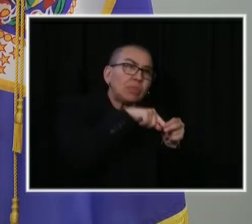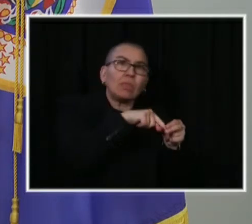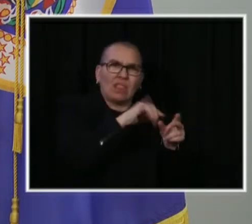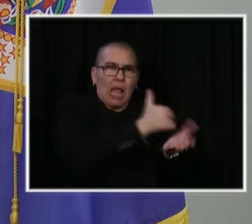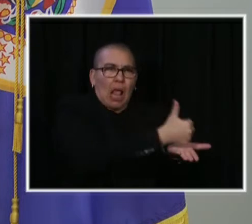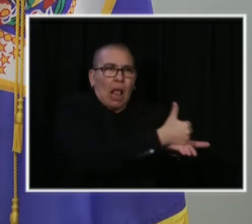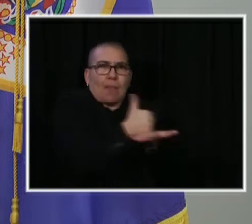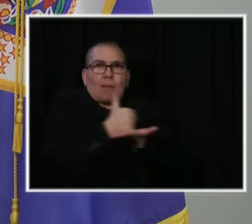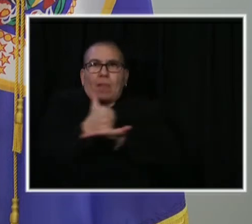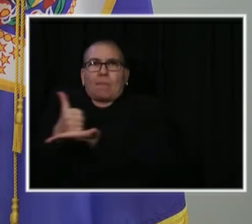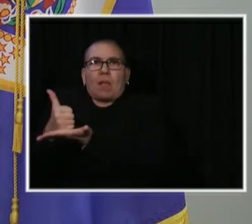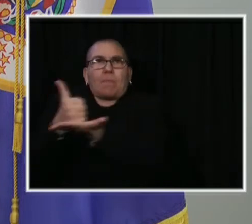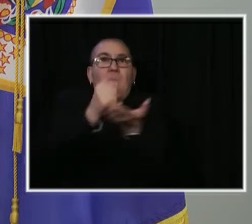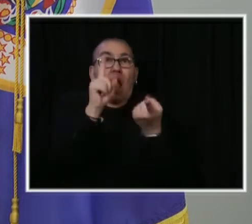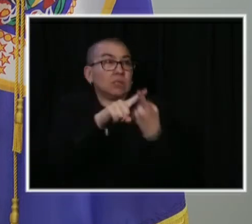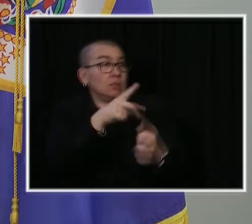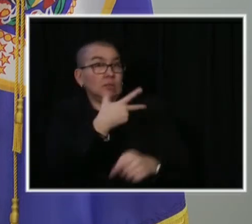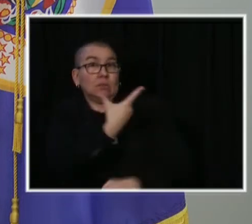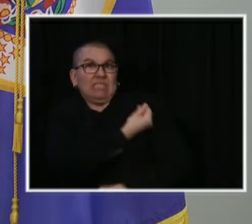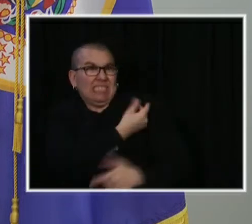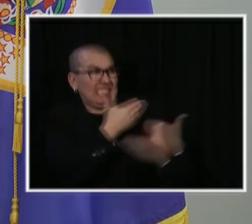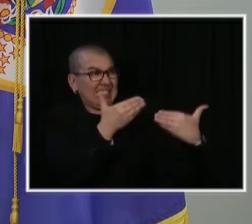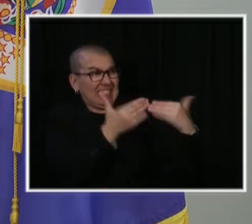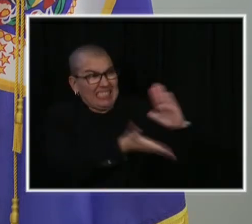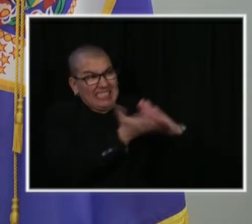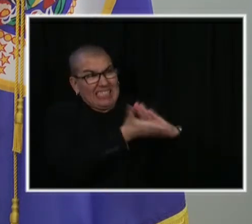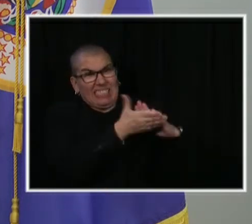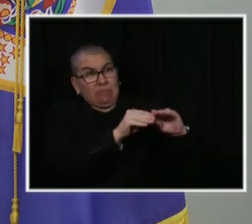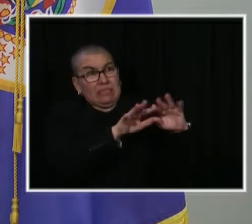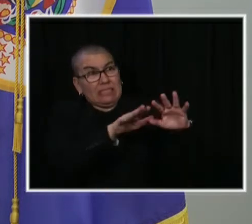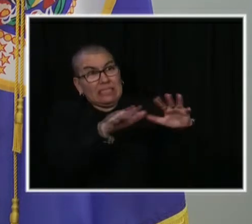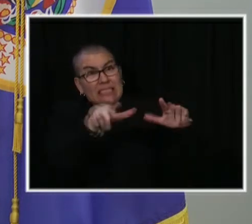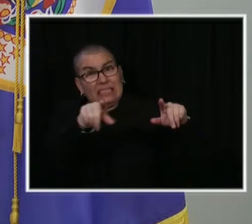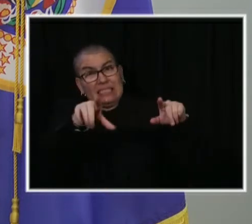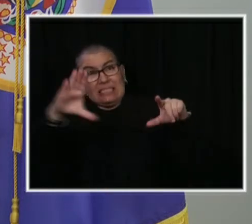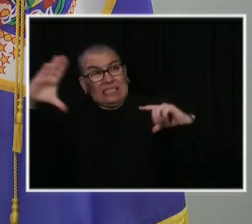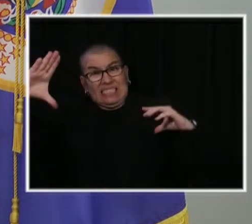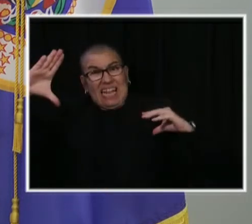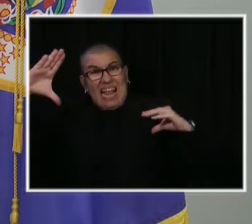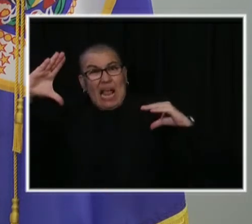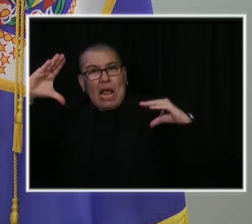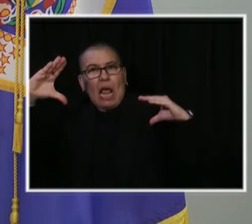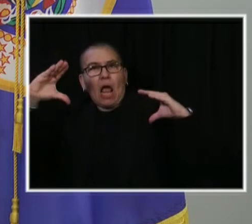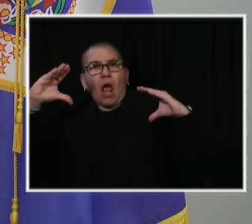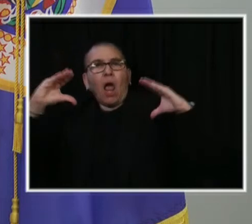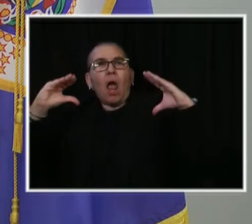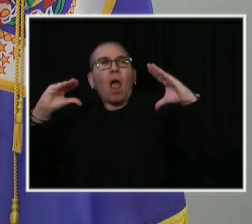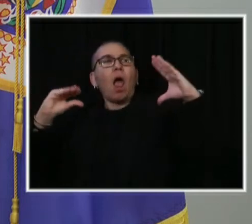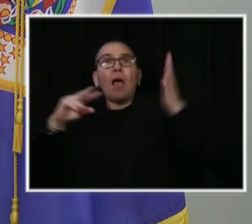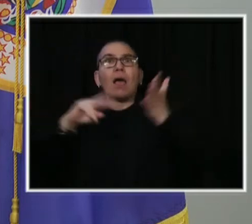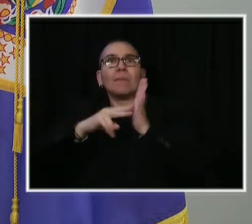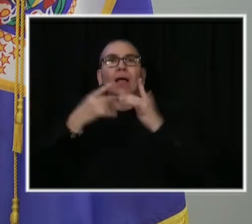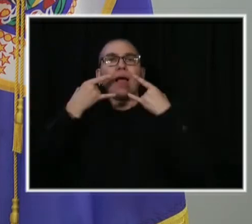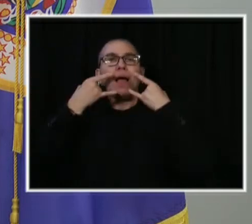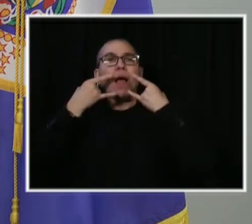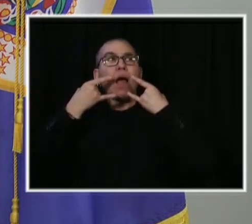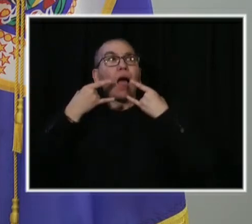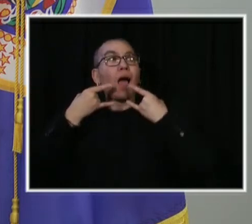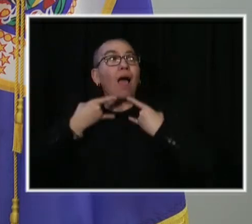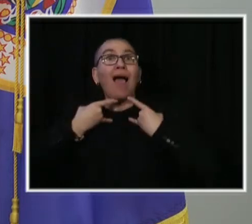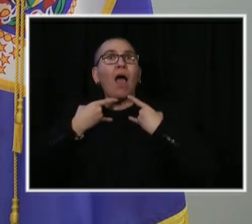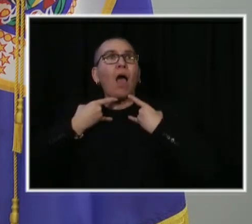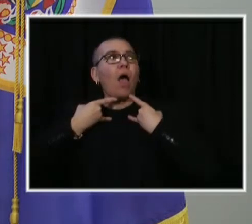especially the big vaccine progress we've made in the last several months has helped us to avert what would have been a truly